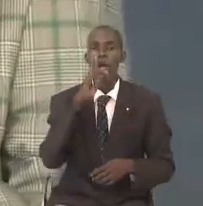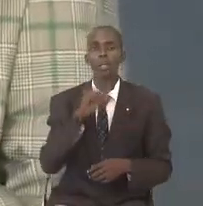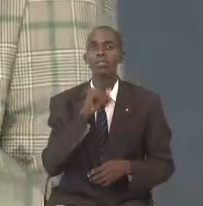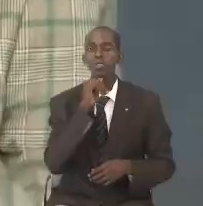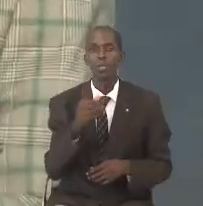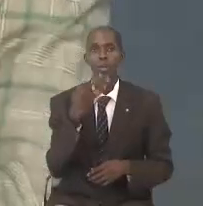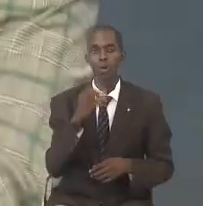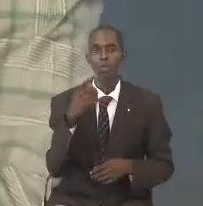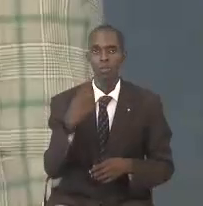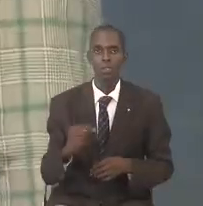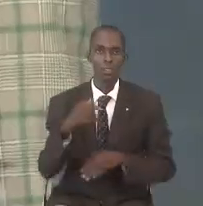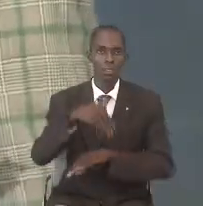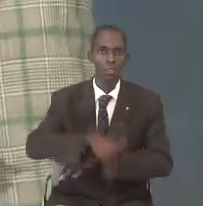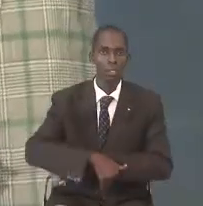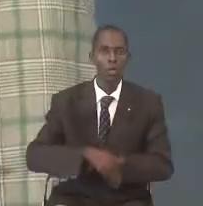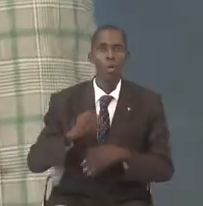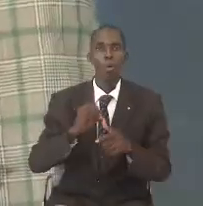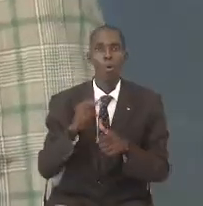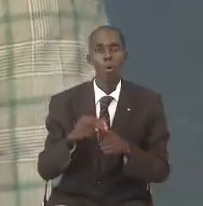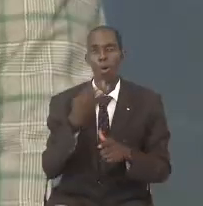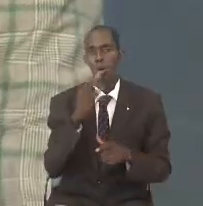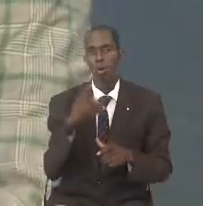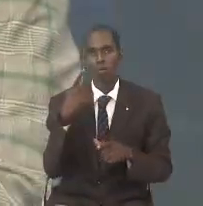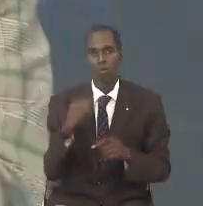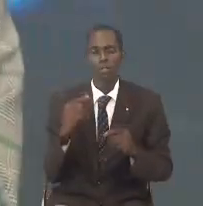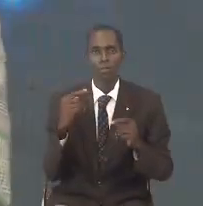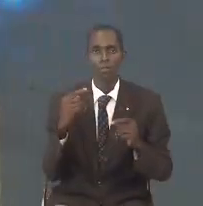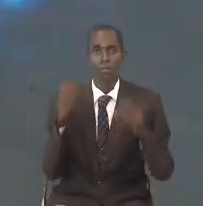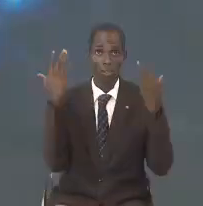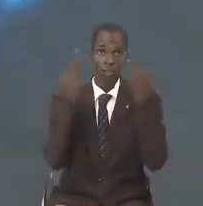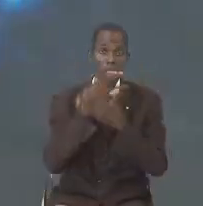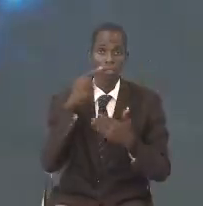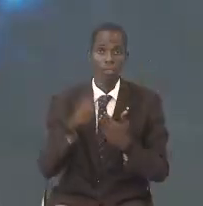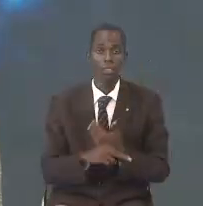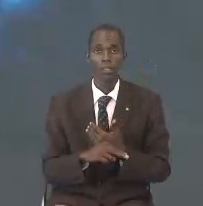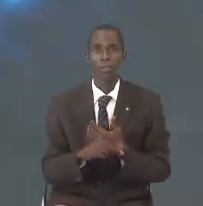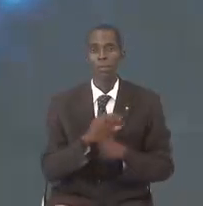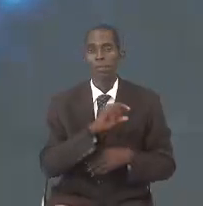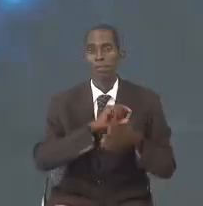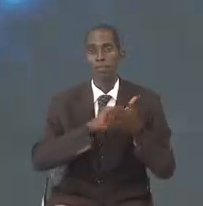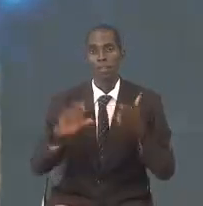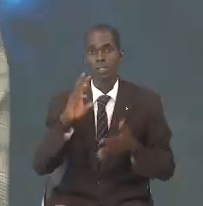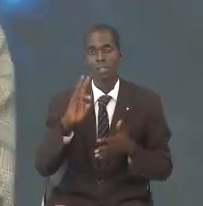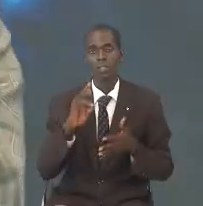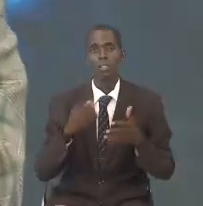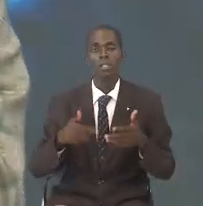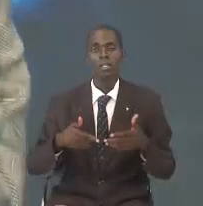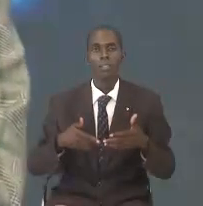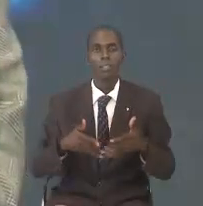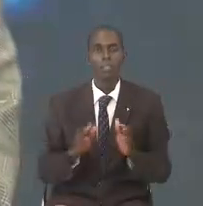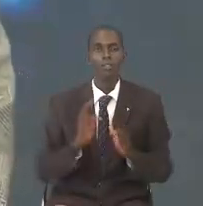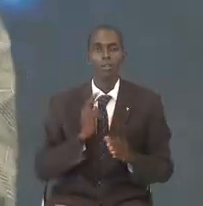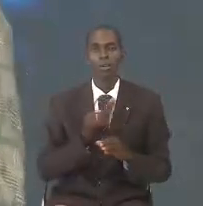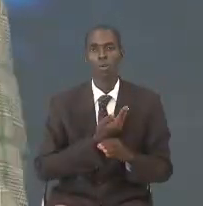night nor of darkness. Verse 6, therefore let us not